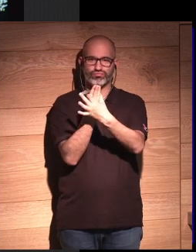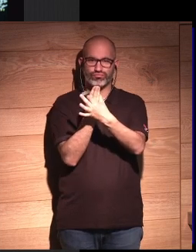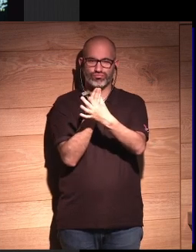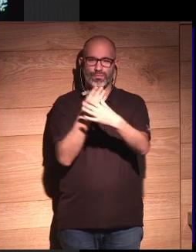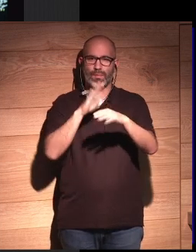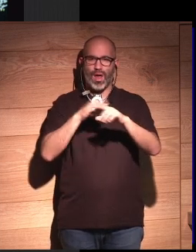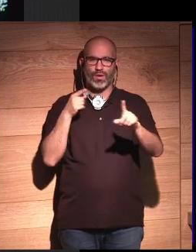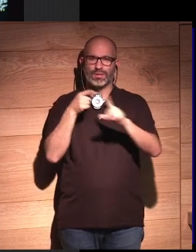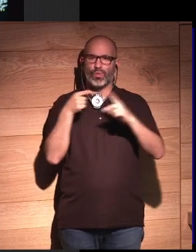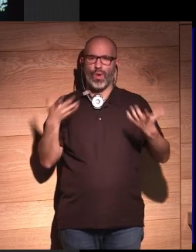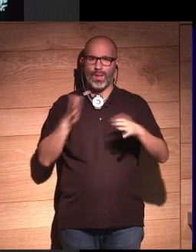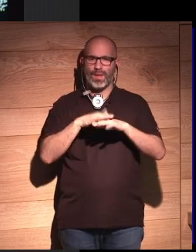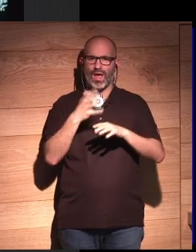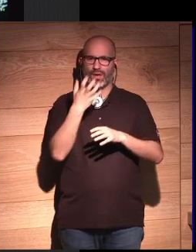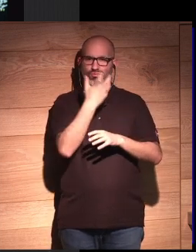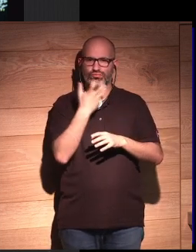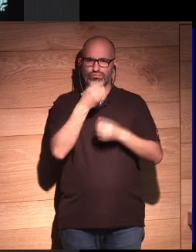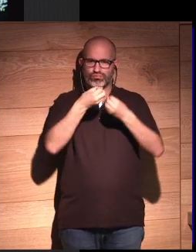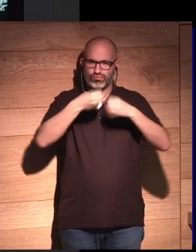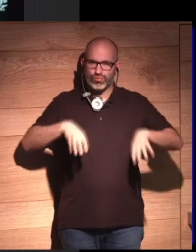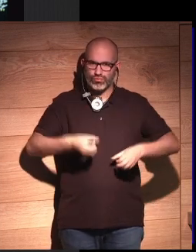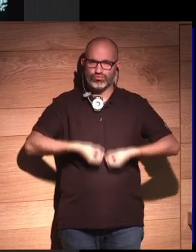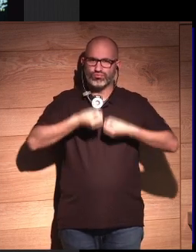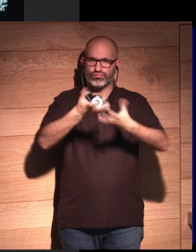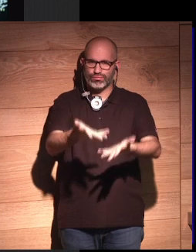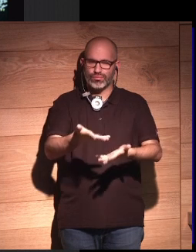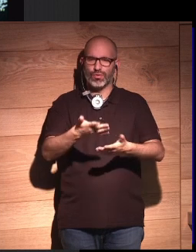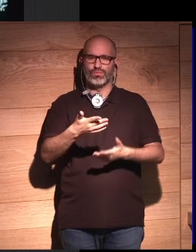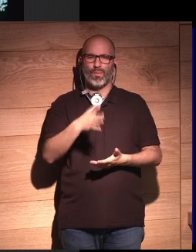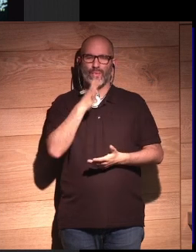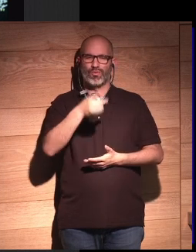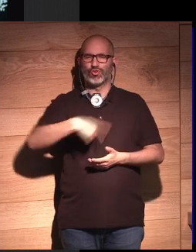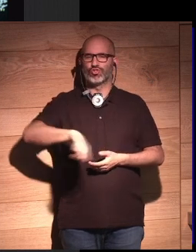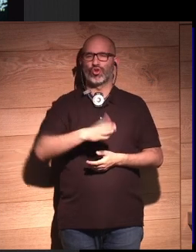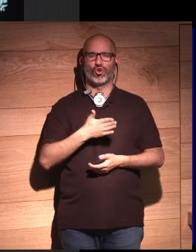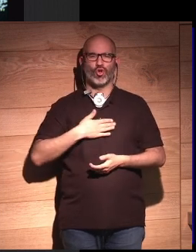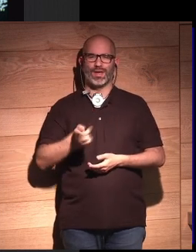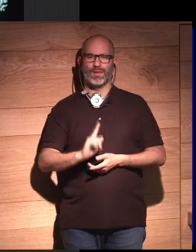to do a black box from cinematic traditions or a white box in art. We wanted